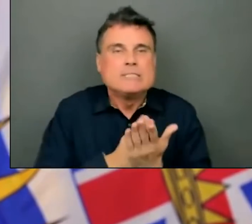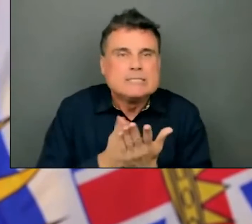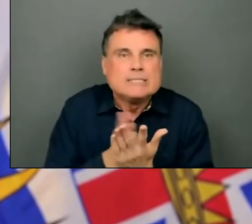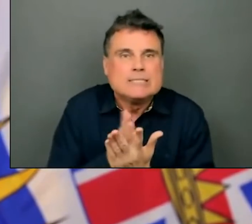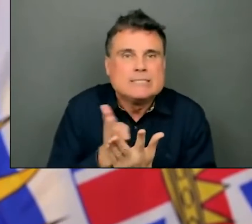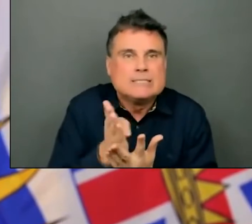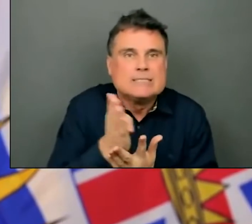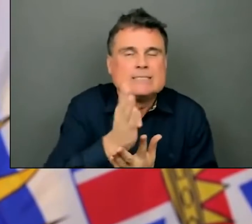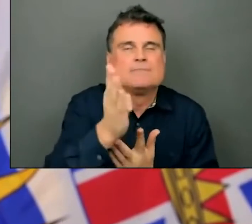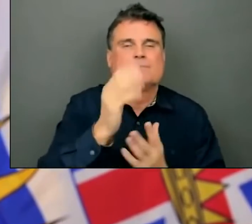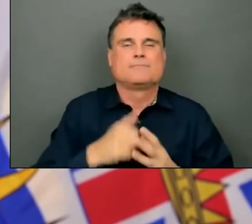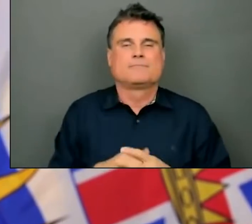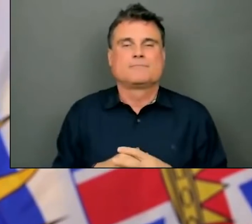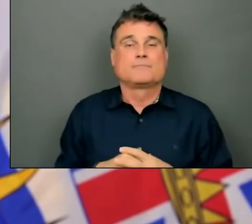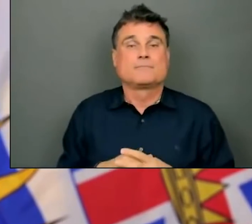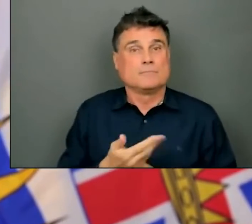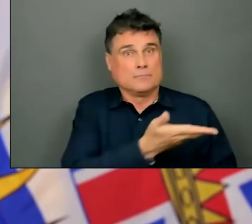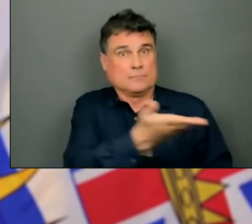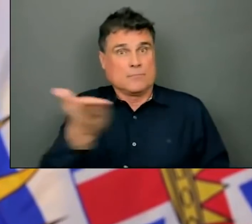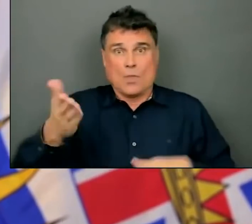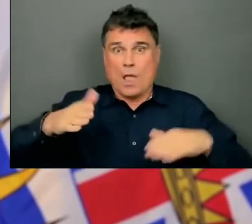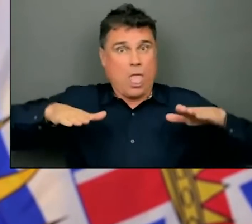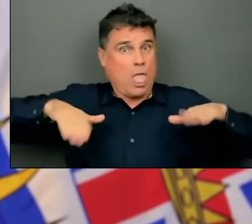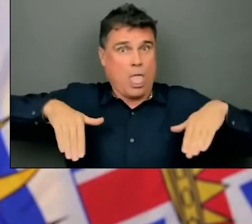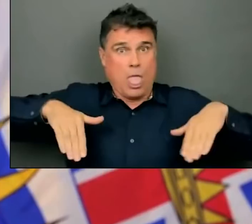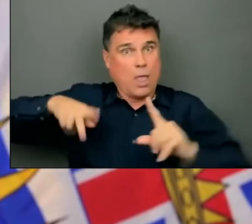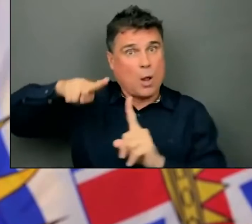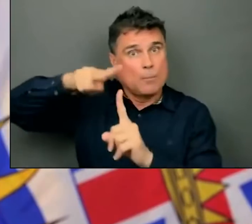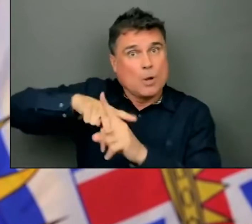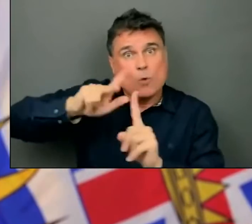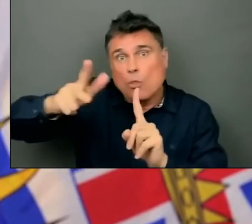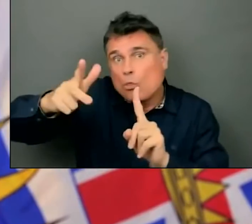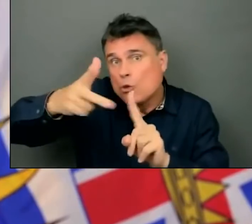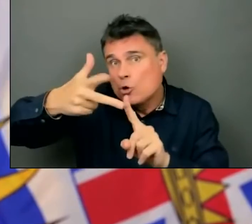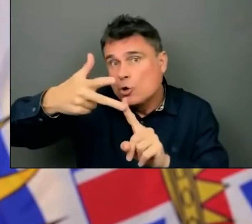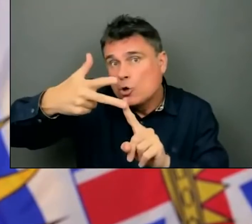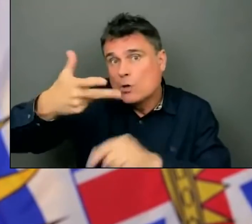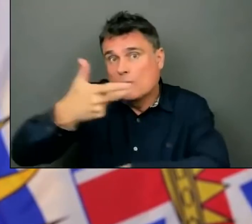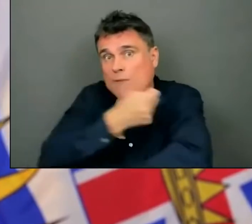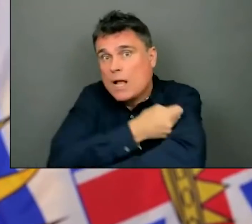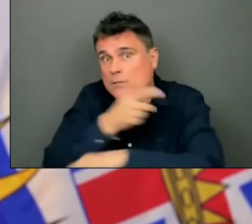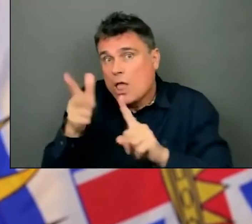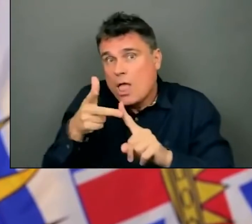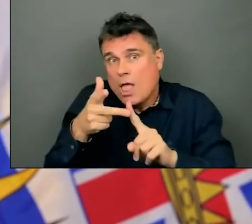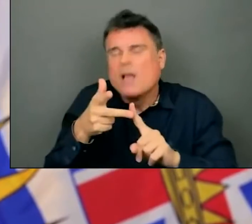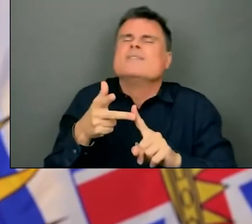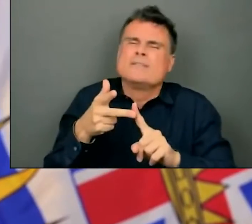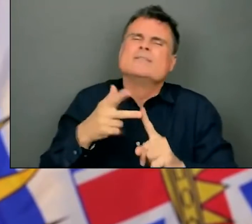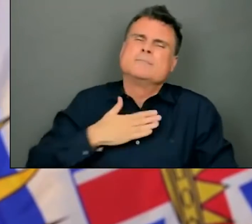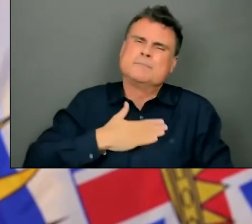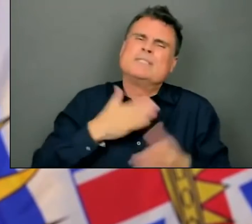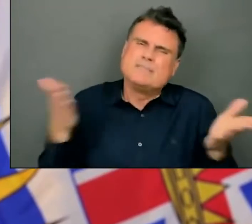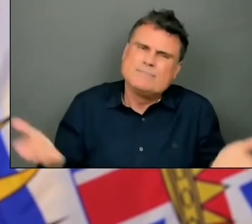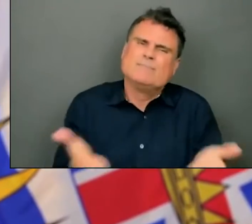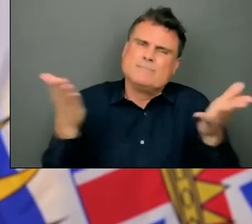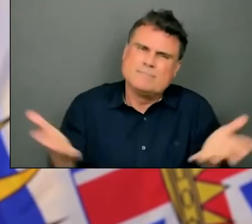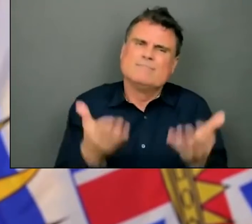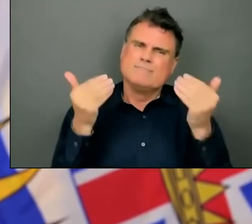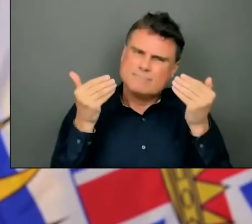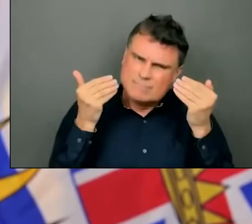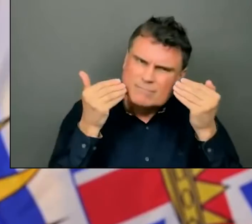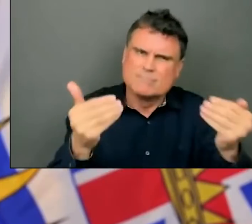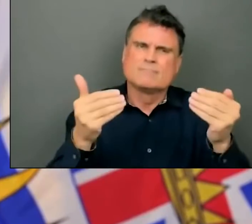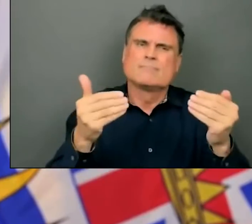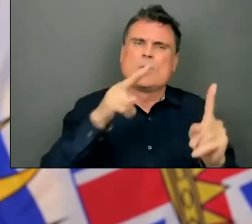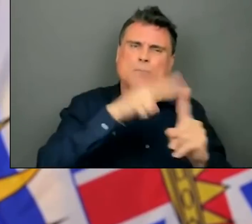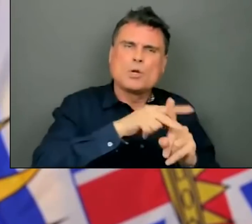not yet booked your booster shot, I strongly encourage you to book your appointment at your local pharmacy in particular as soon as possible.